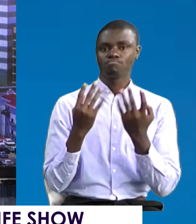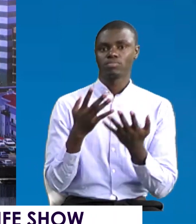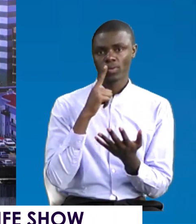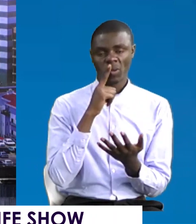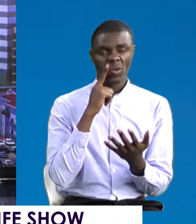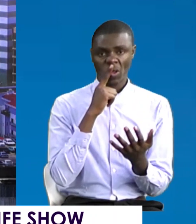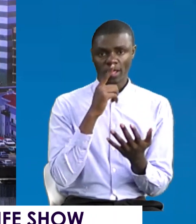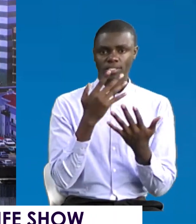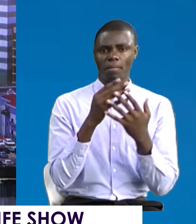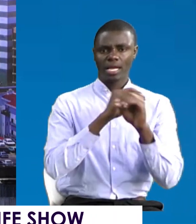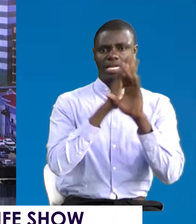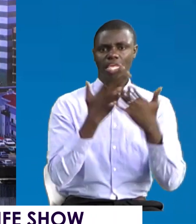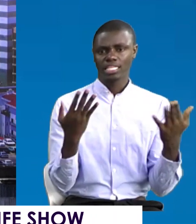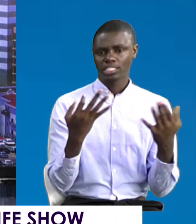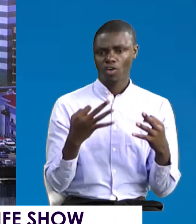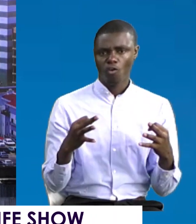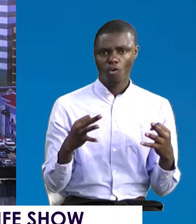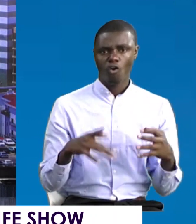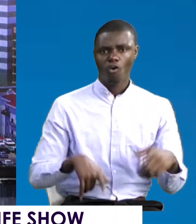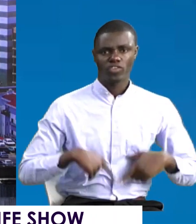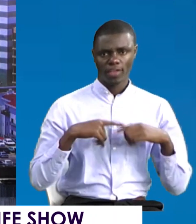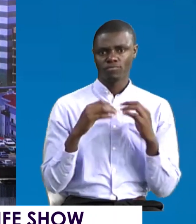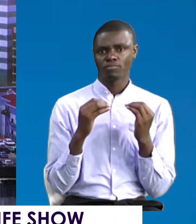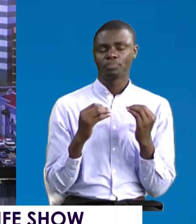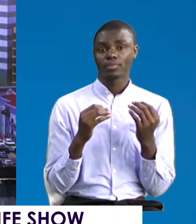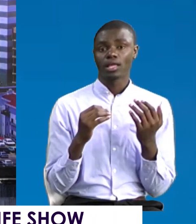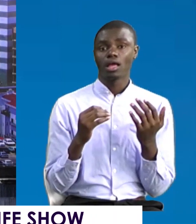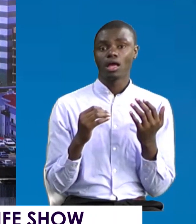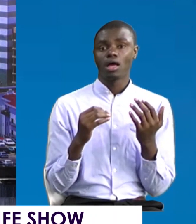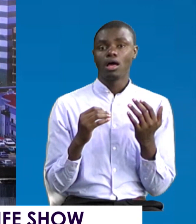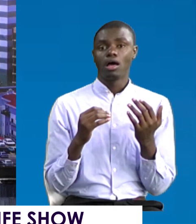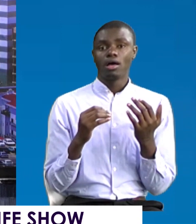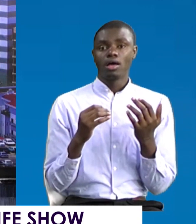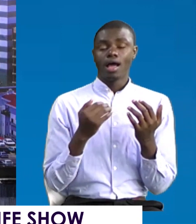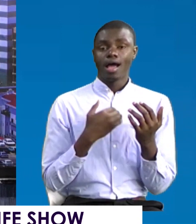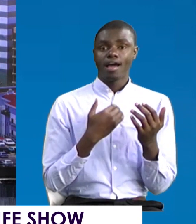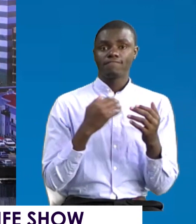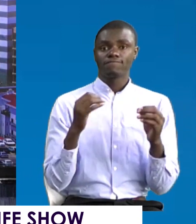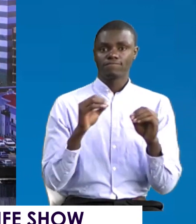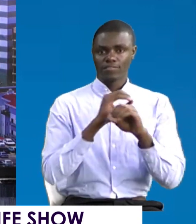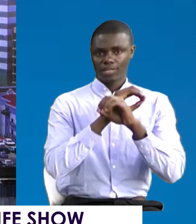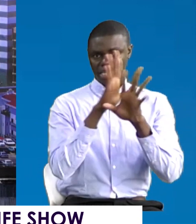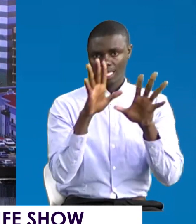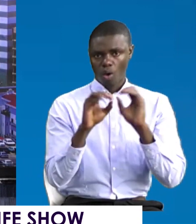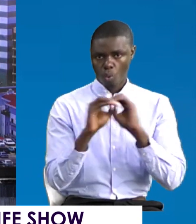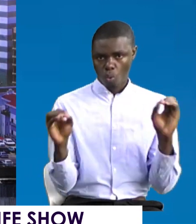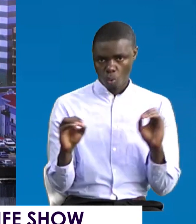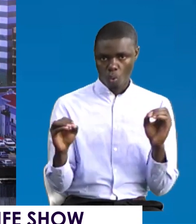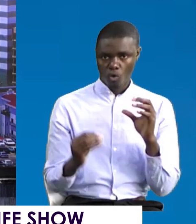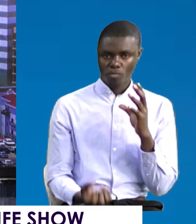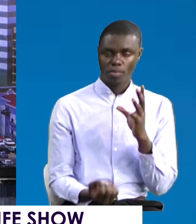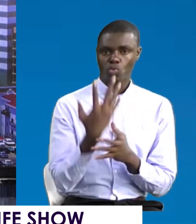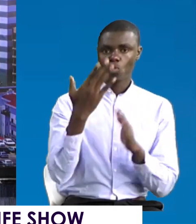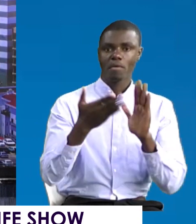mysteries of life. It appears like a mystery, but you need to learn there is a mystery of growing up